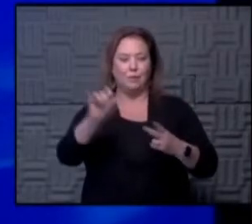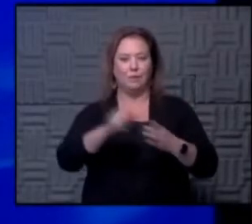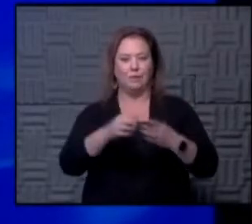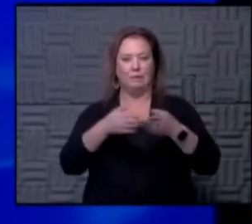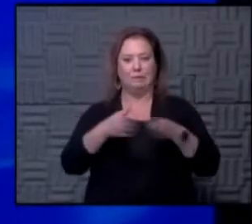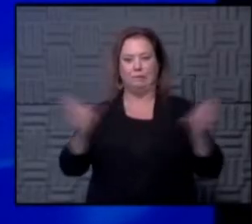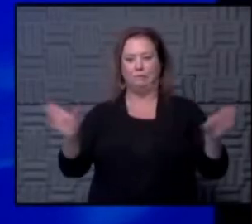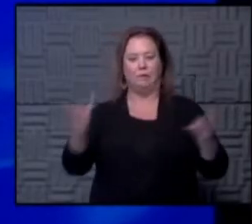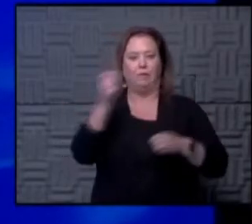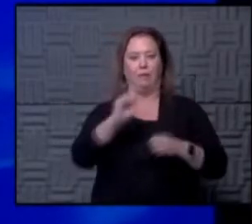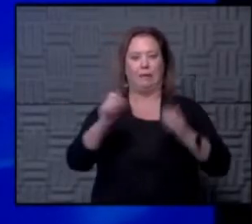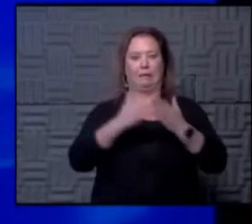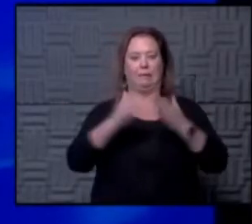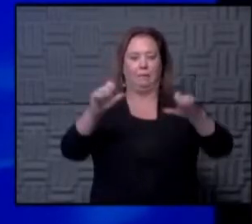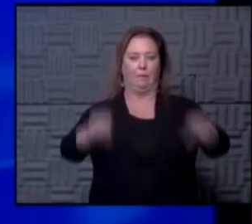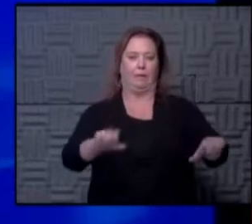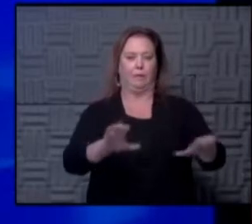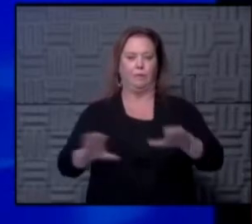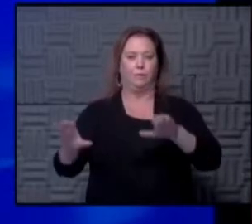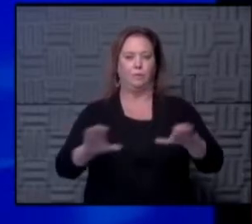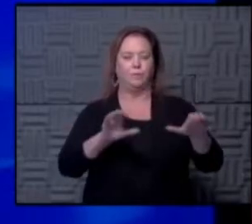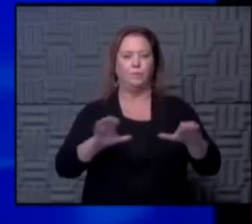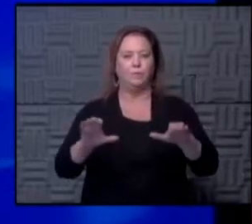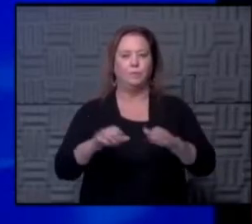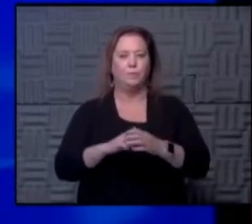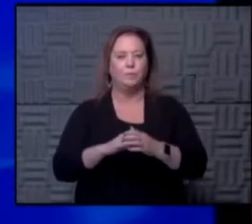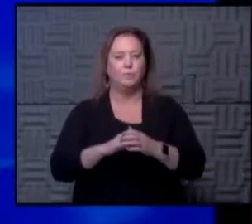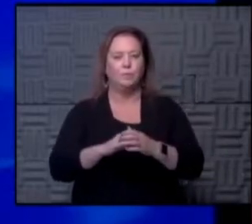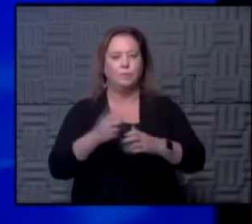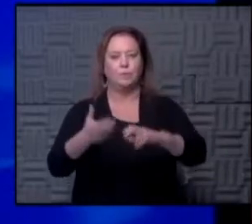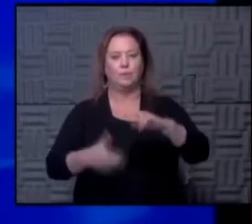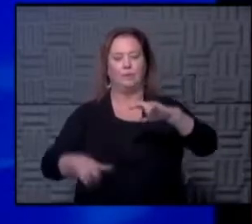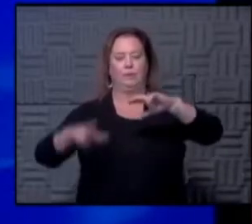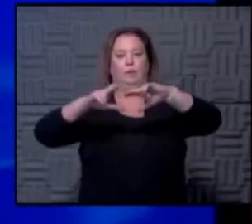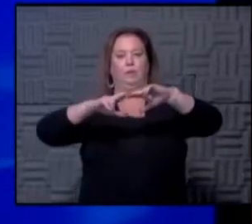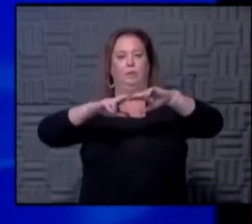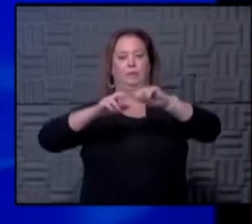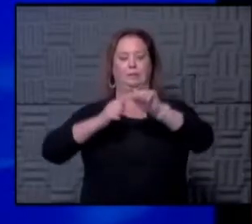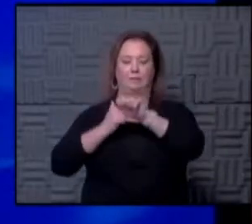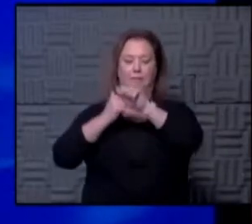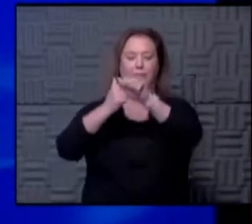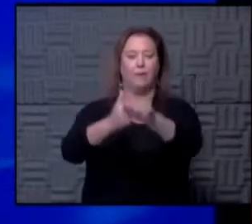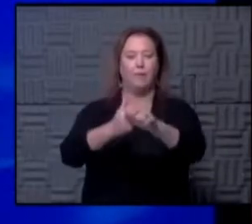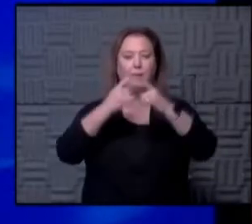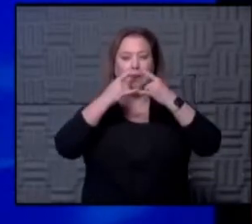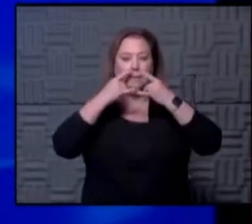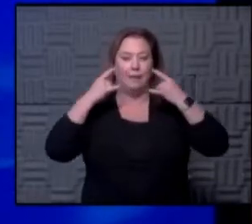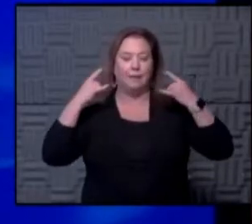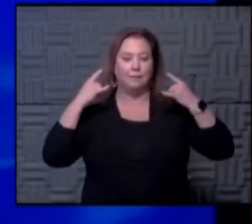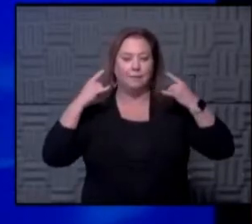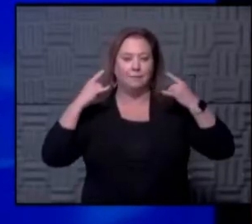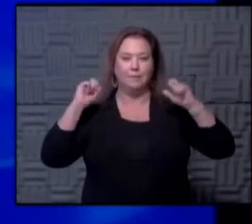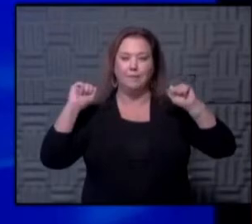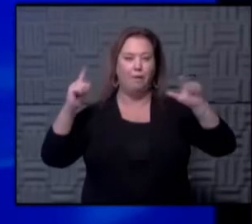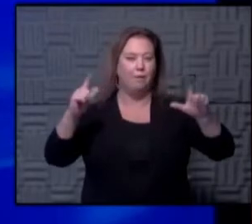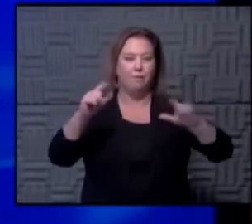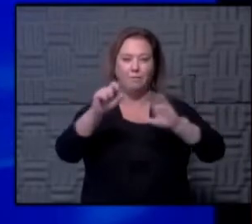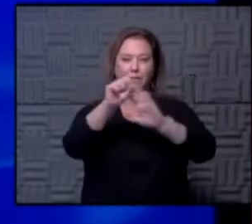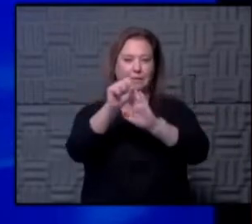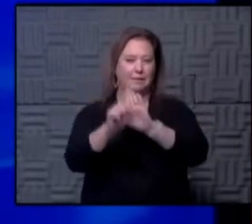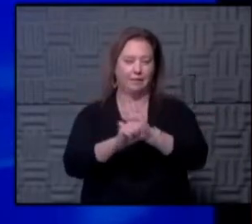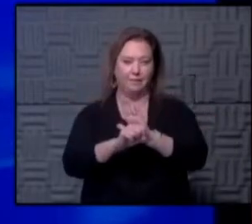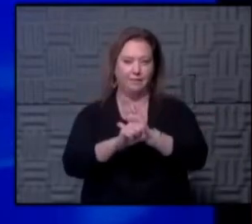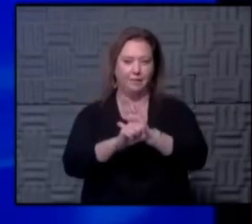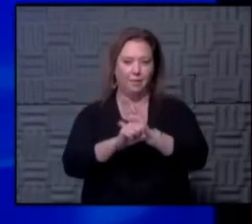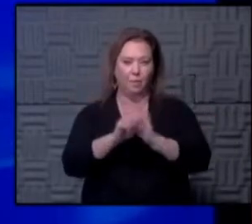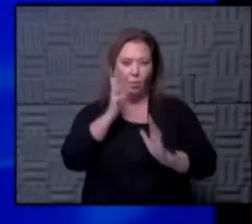in general, anything we can do that increases adherence to masking across our state will be beneficial for all of